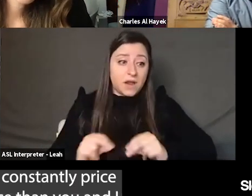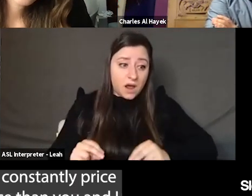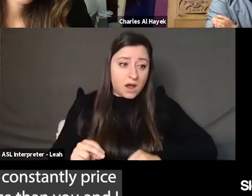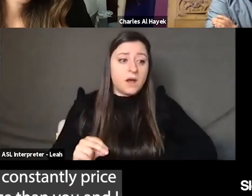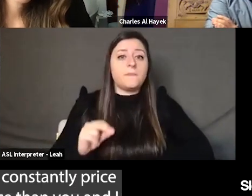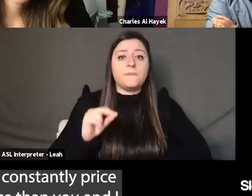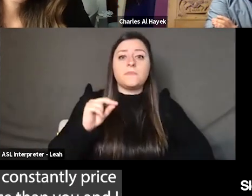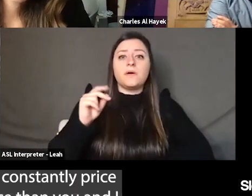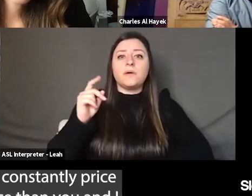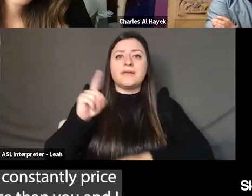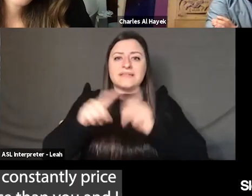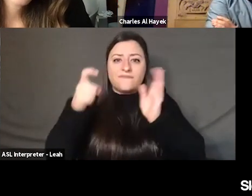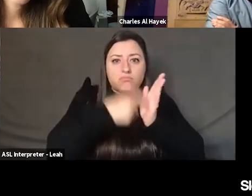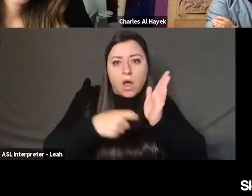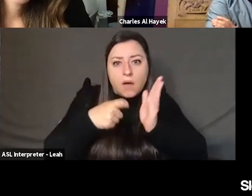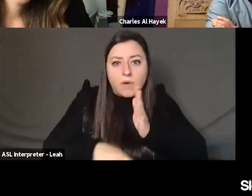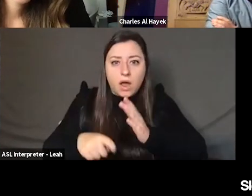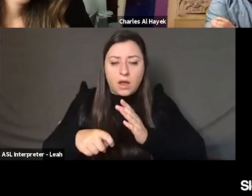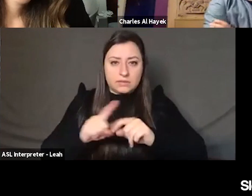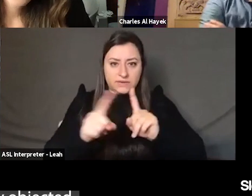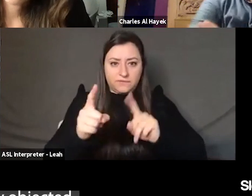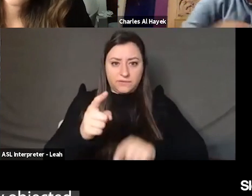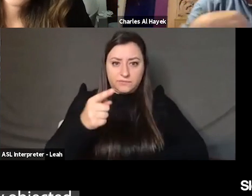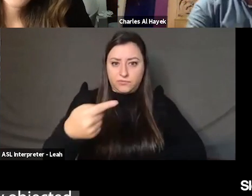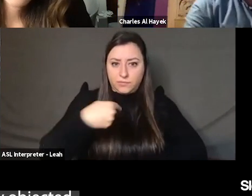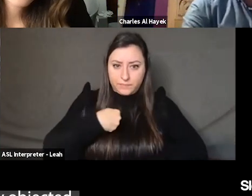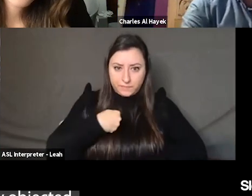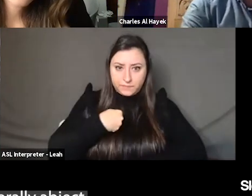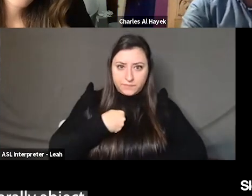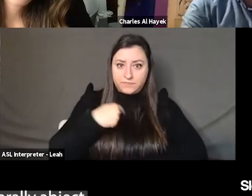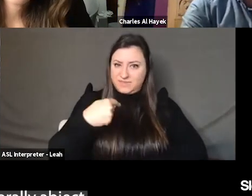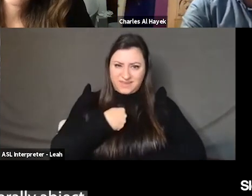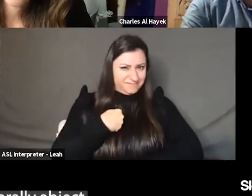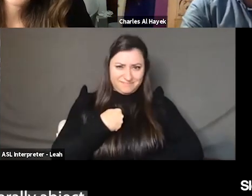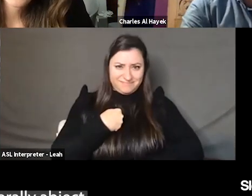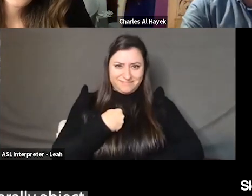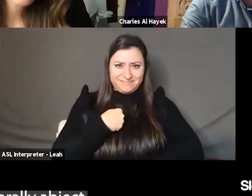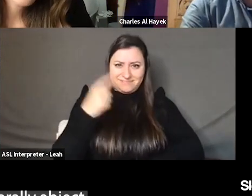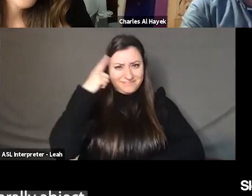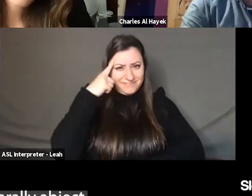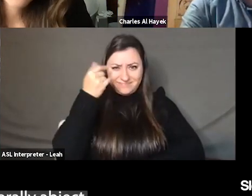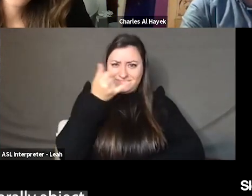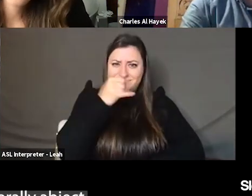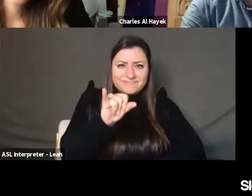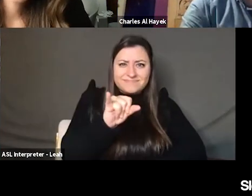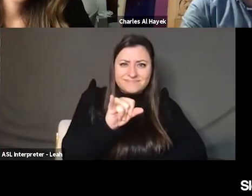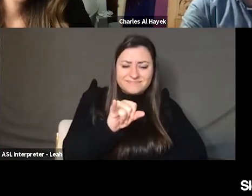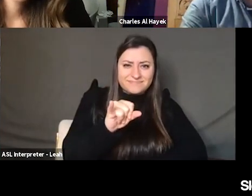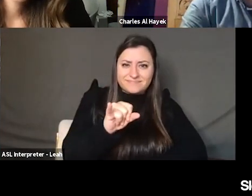constantly priced a different price than you and I. I'm morally objected. I find this morally